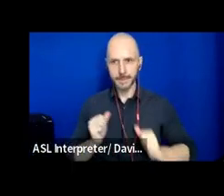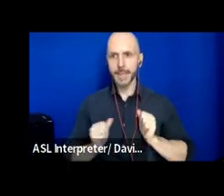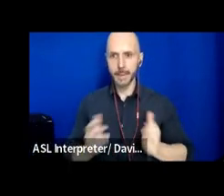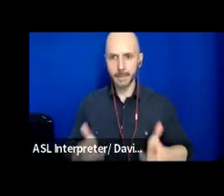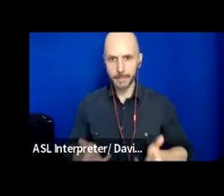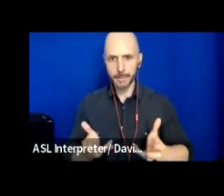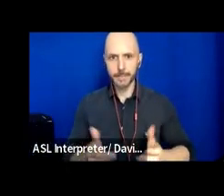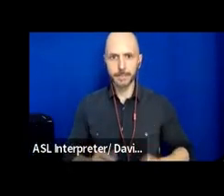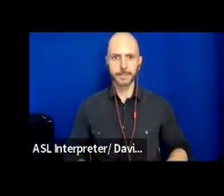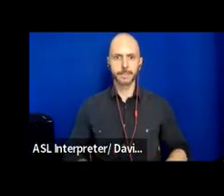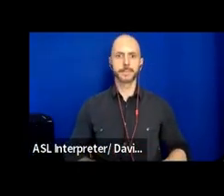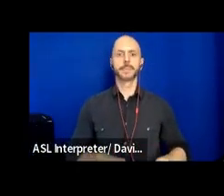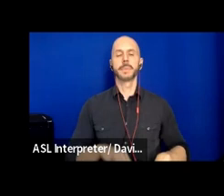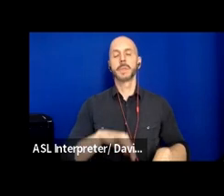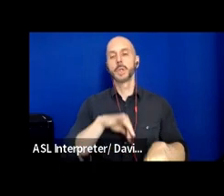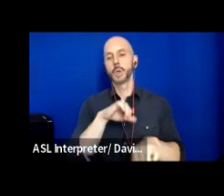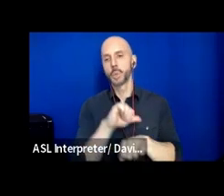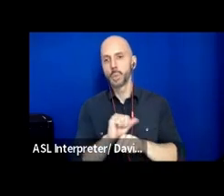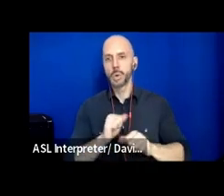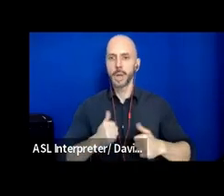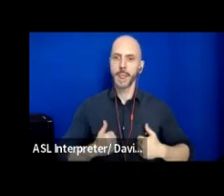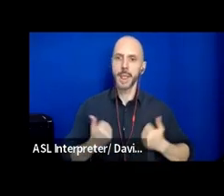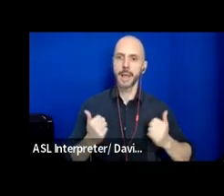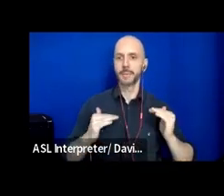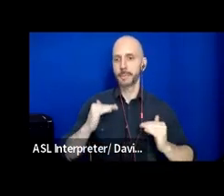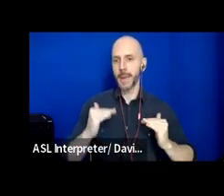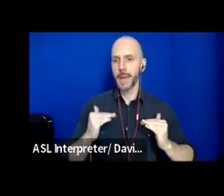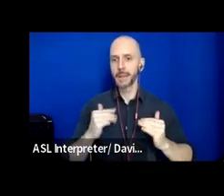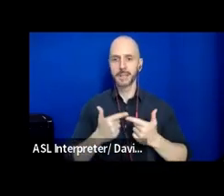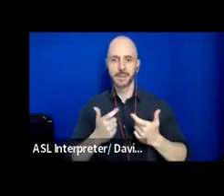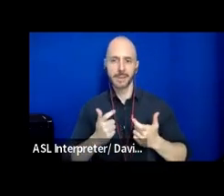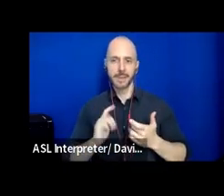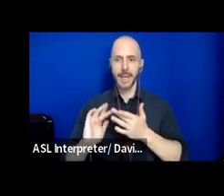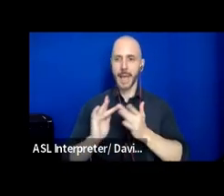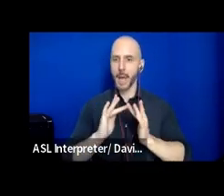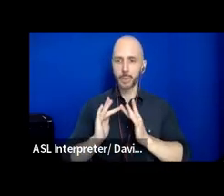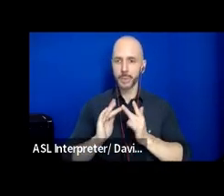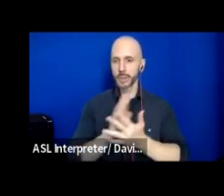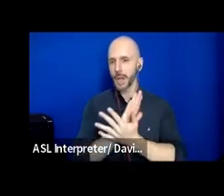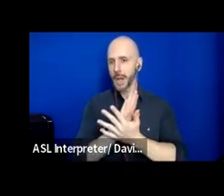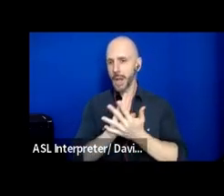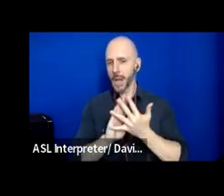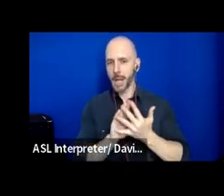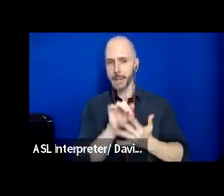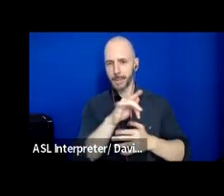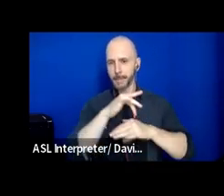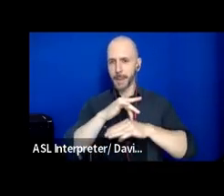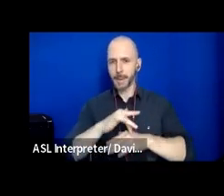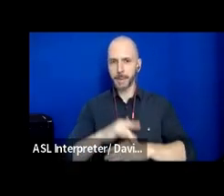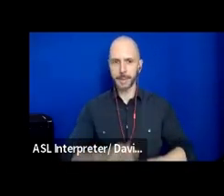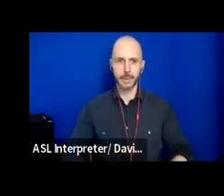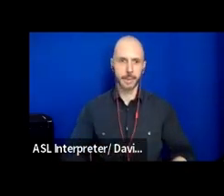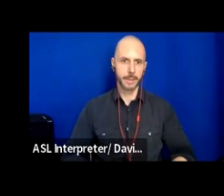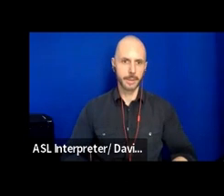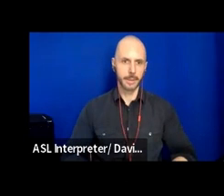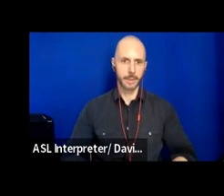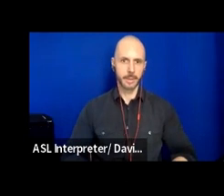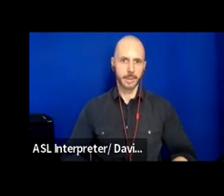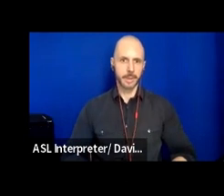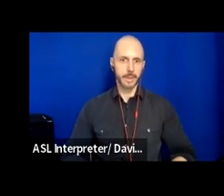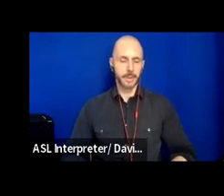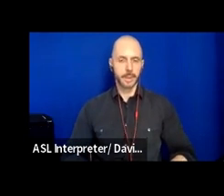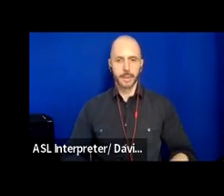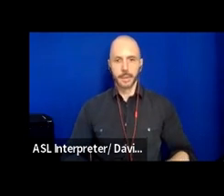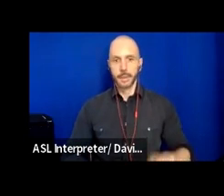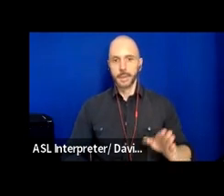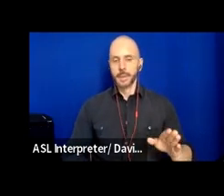inclusion, work-life balance, community, business, outreach, right? And then really importantly, on the bottom left, you have how we lead. And that's for any of